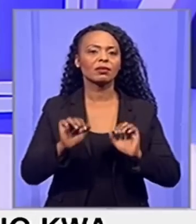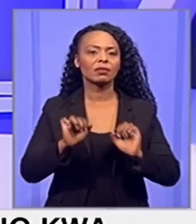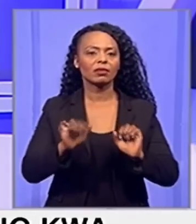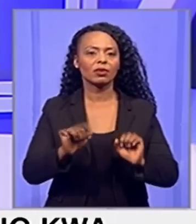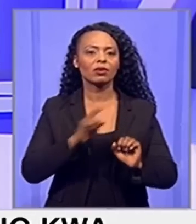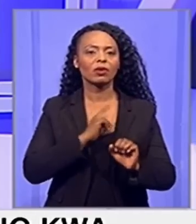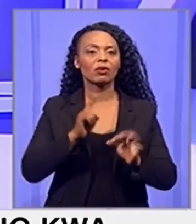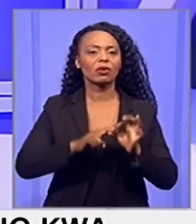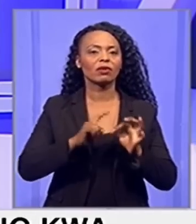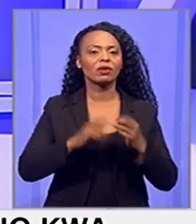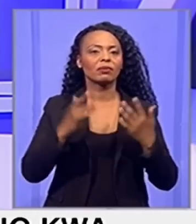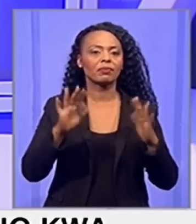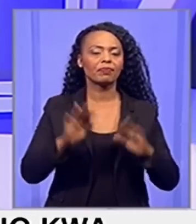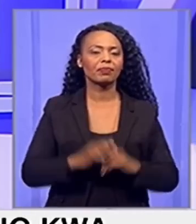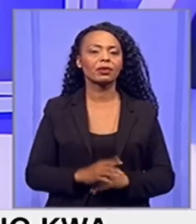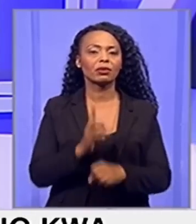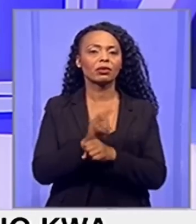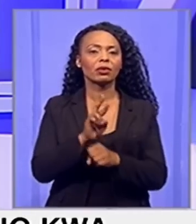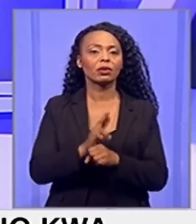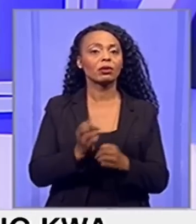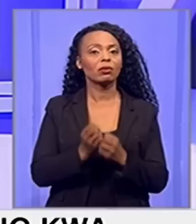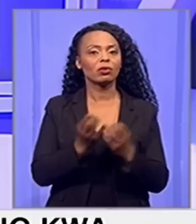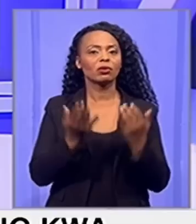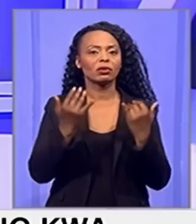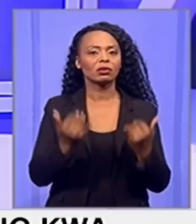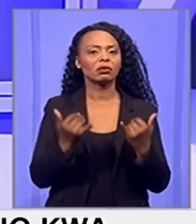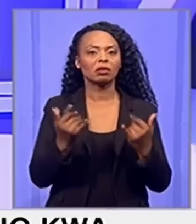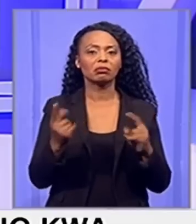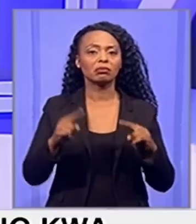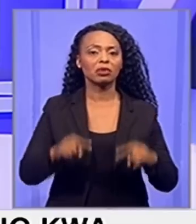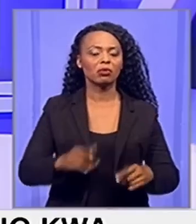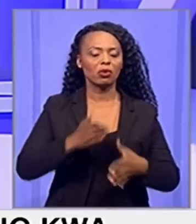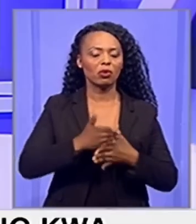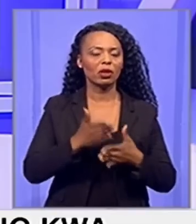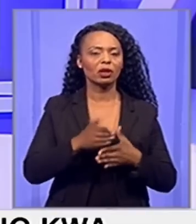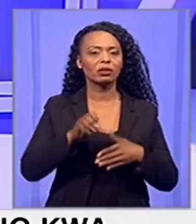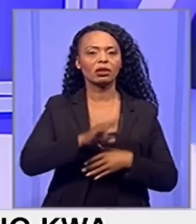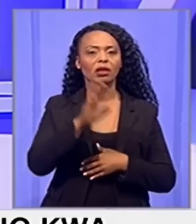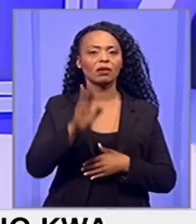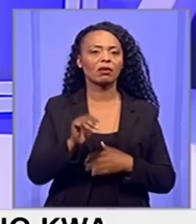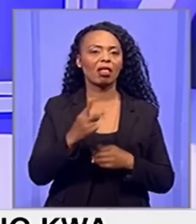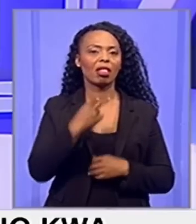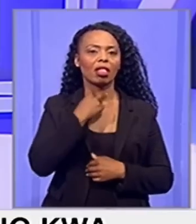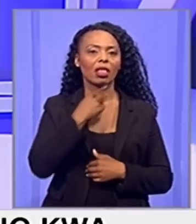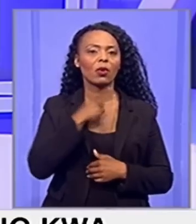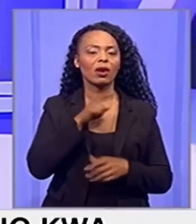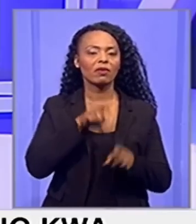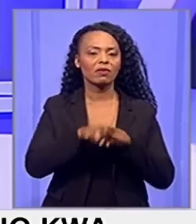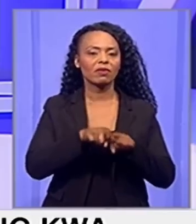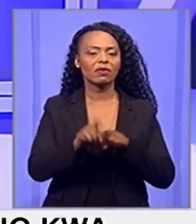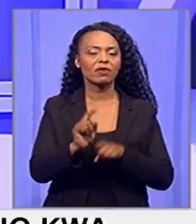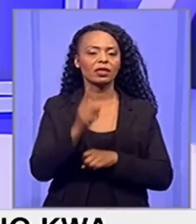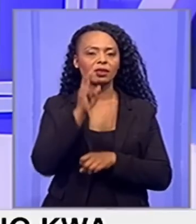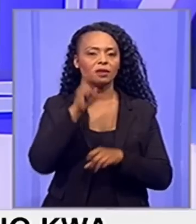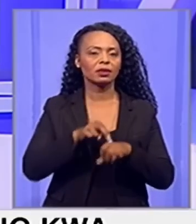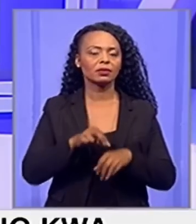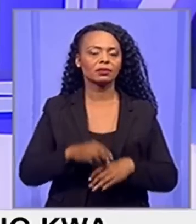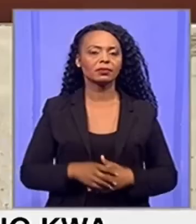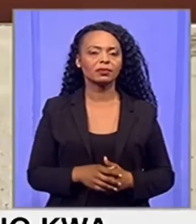go qualifya. Dingaka tseno ga di kgone go dira mono gae pele di kwala ditlhatlhobo tseo.